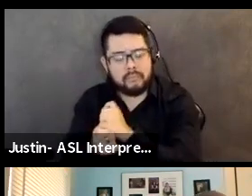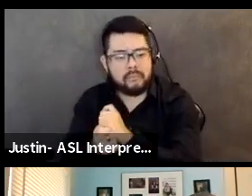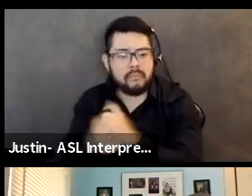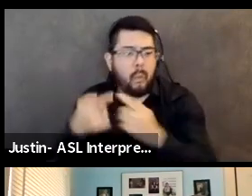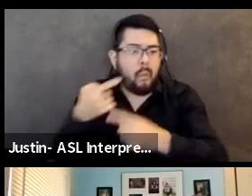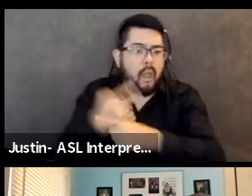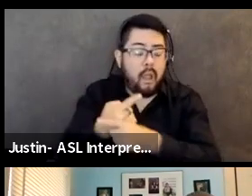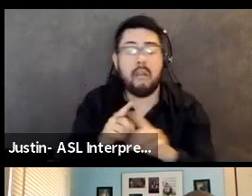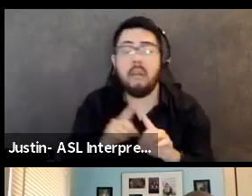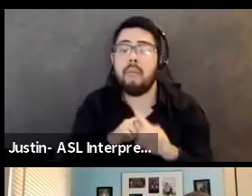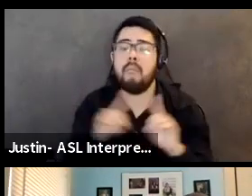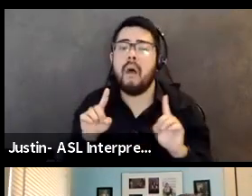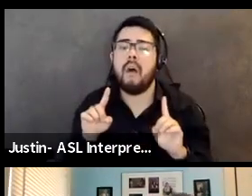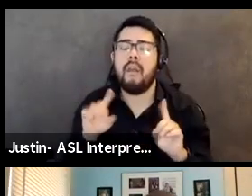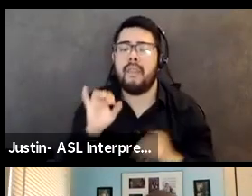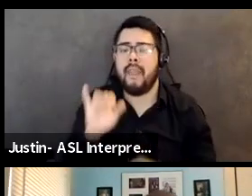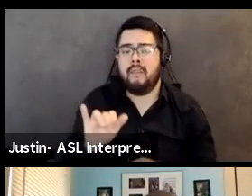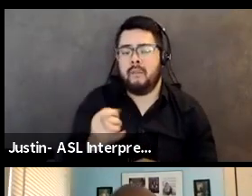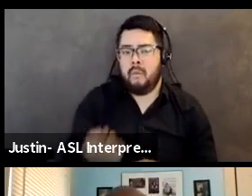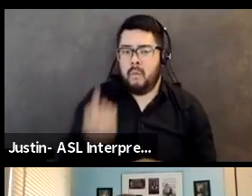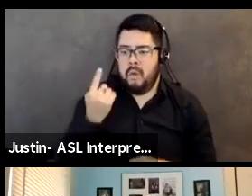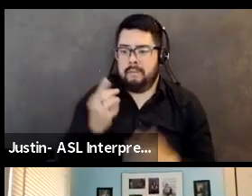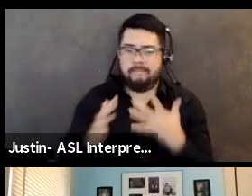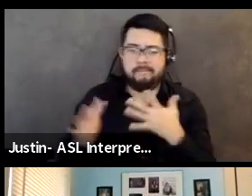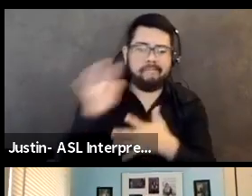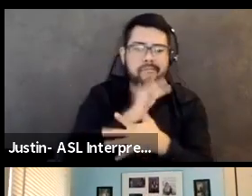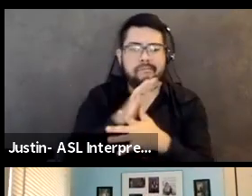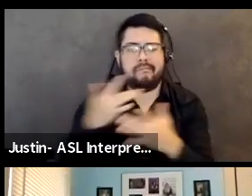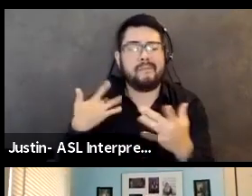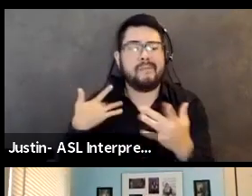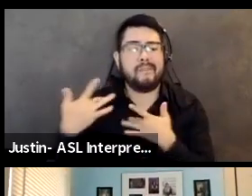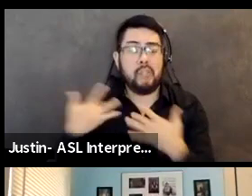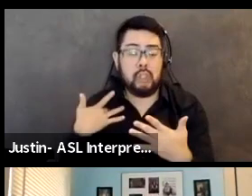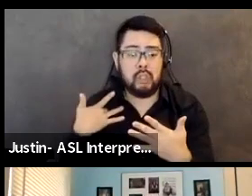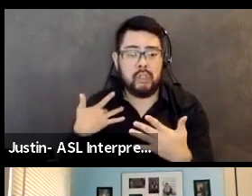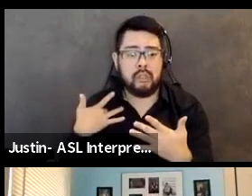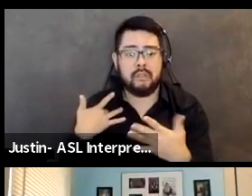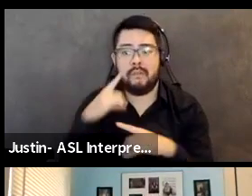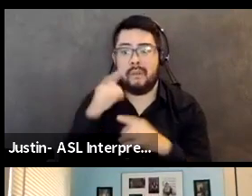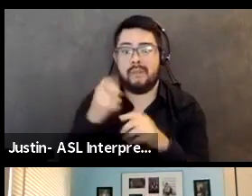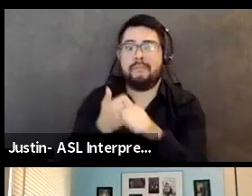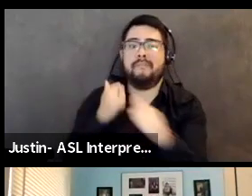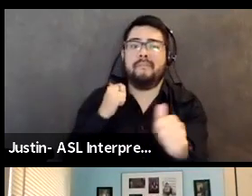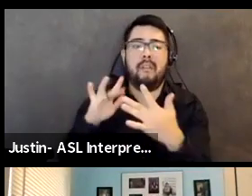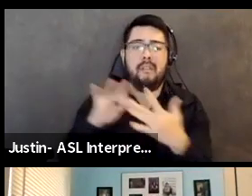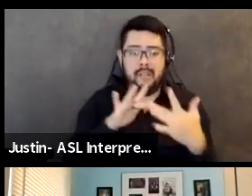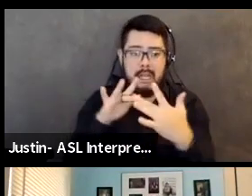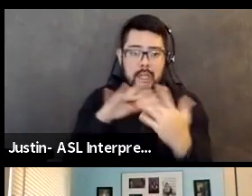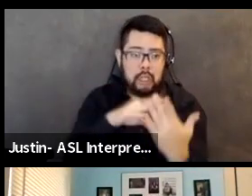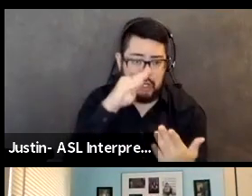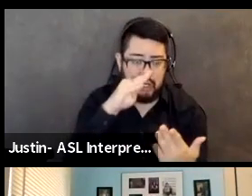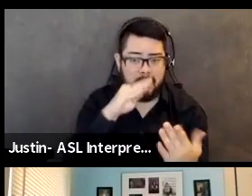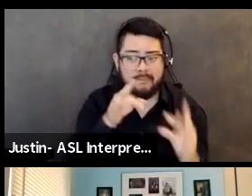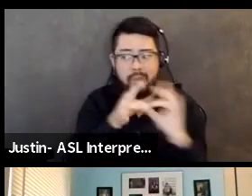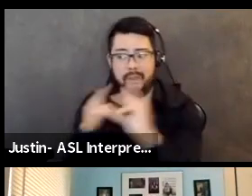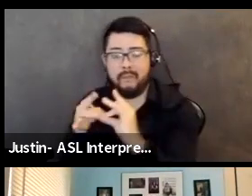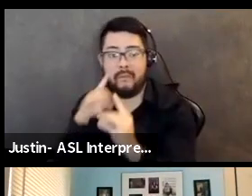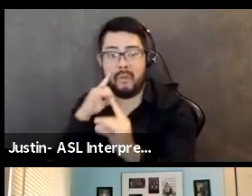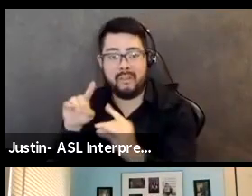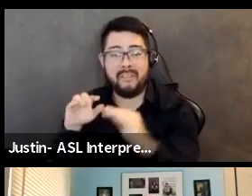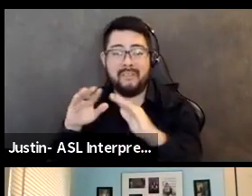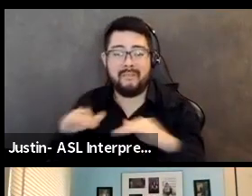that is one of my major concerns with remote learning and young children